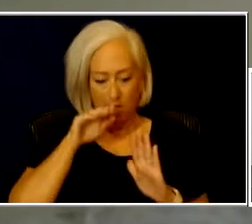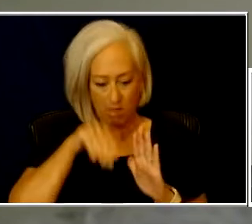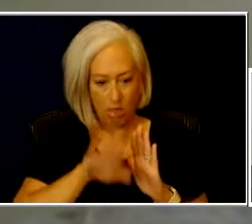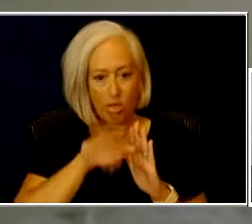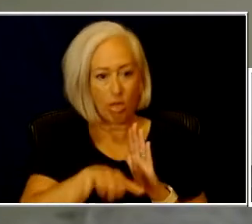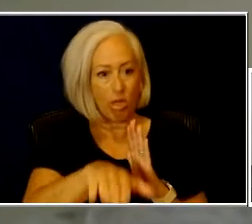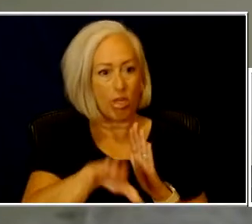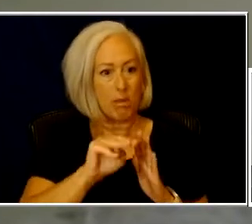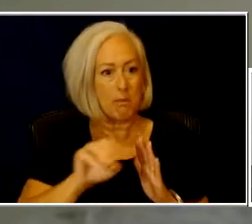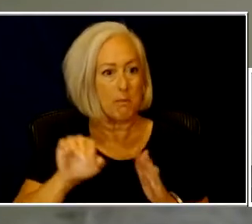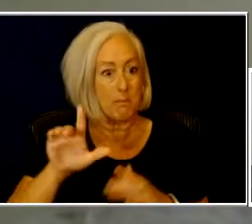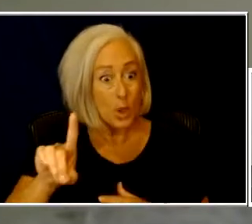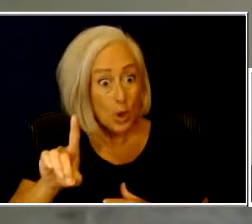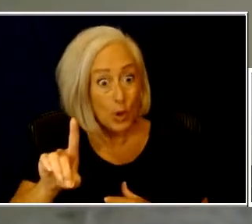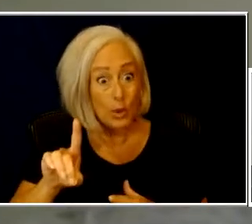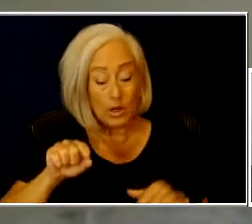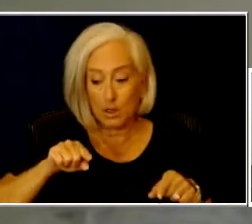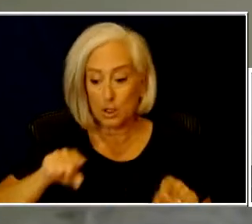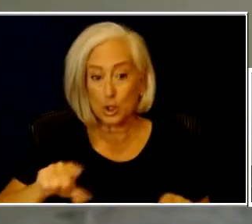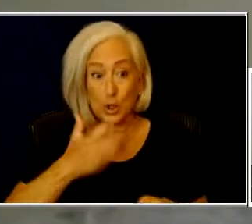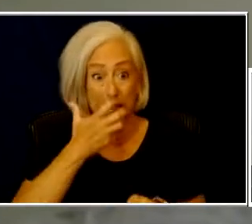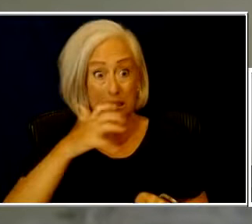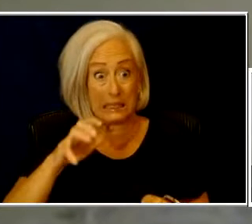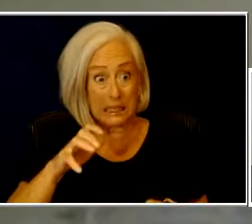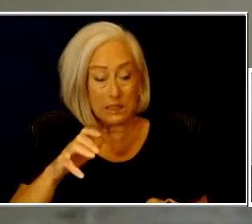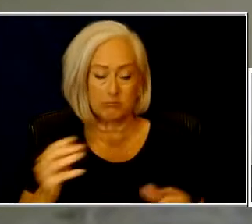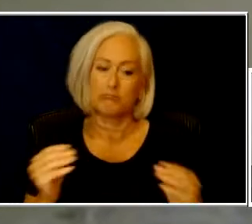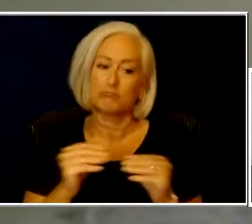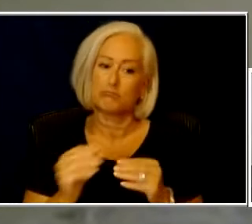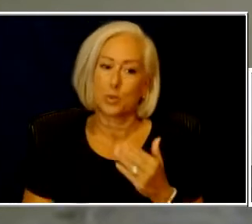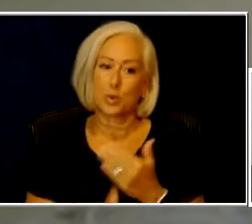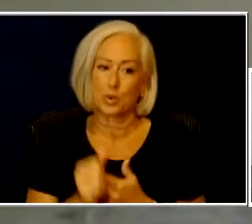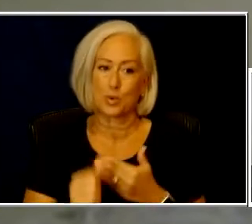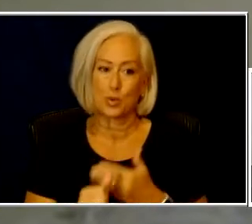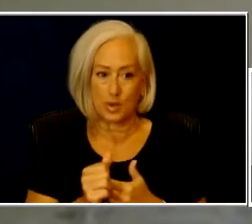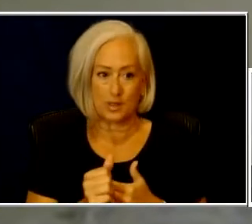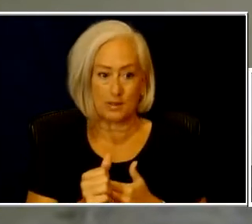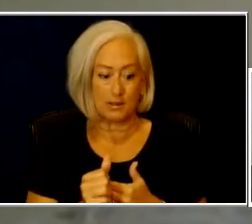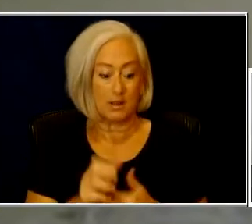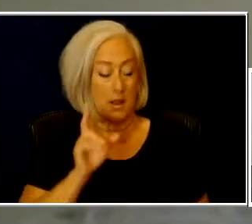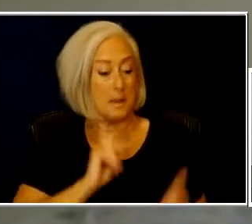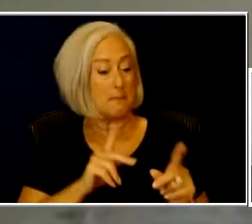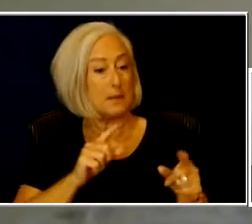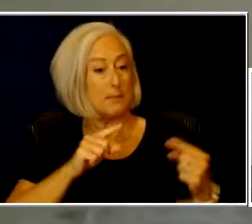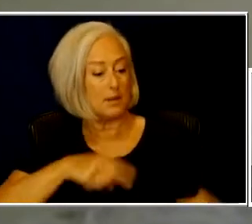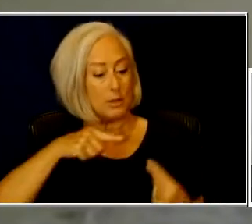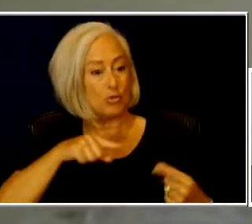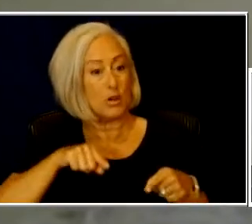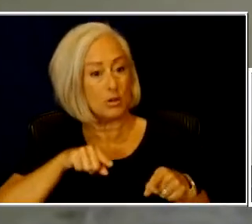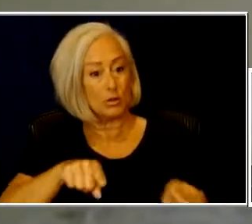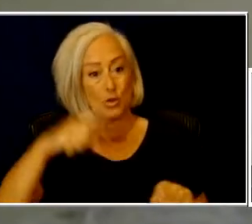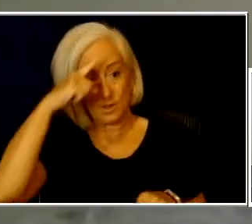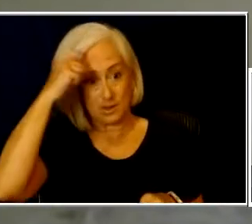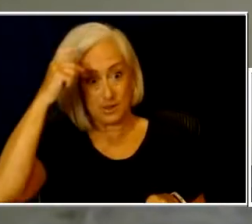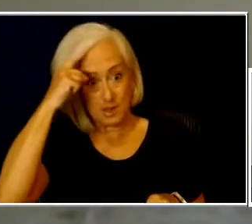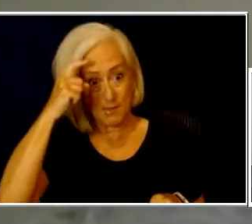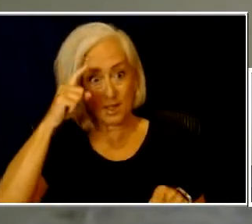the heat, you're at risk. And what we find is the inverse. So for people that struggle in the summer, those people tend to live closer